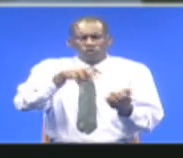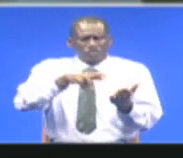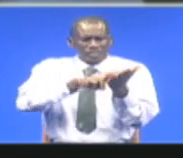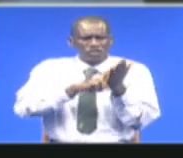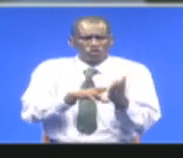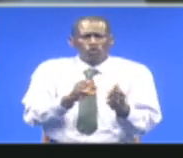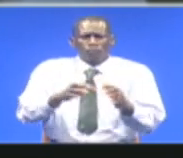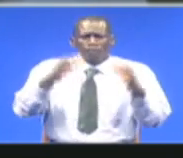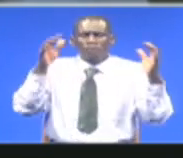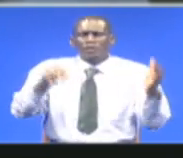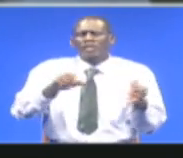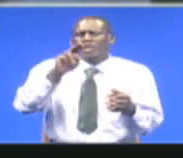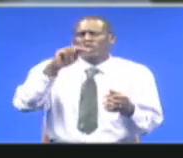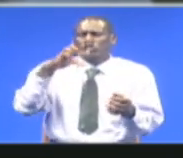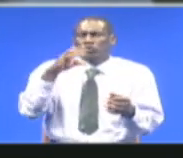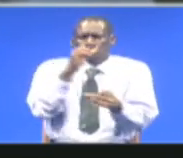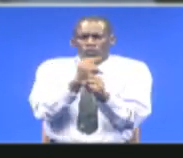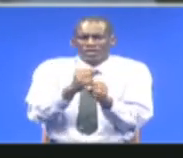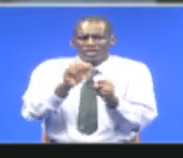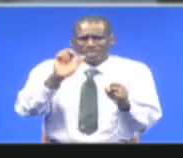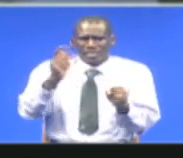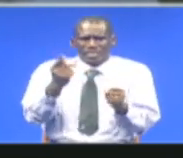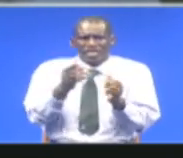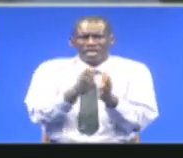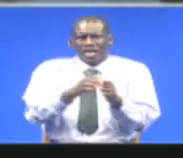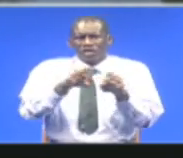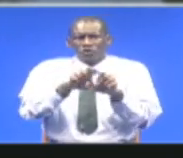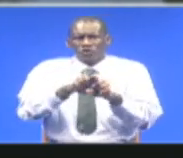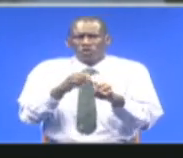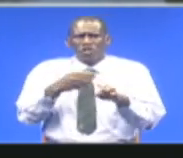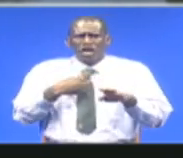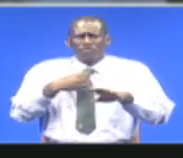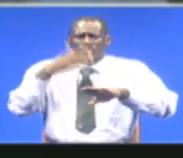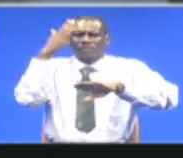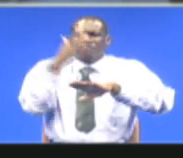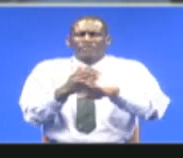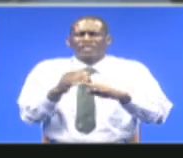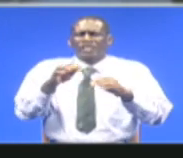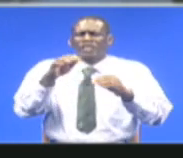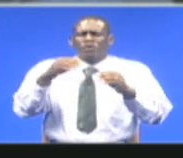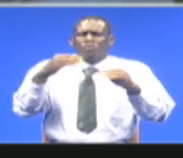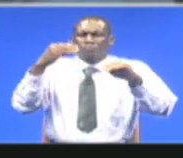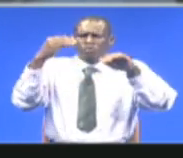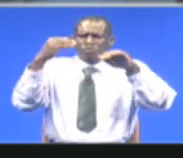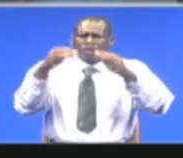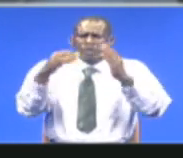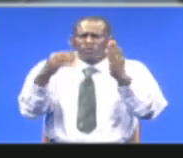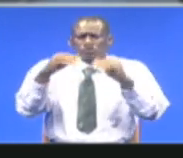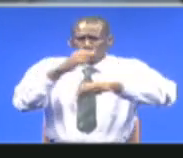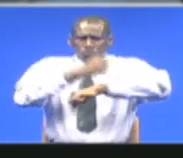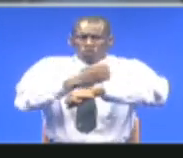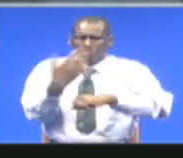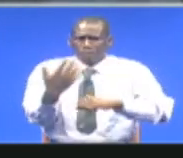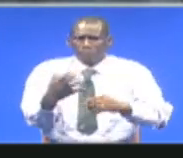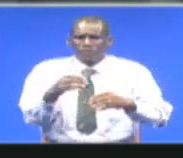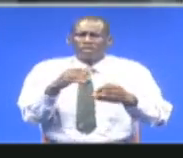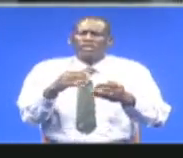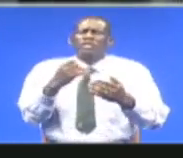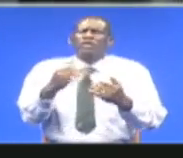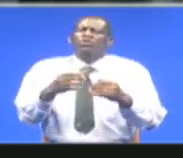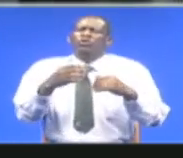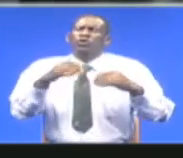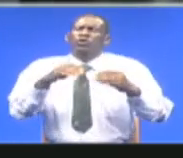NGOs operating in the country and allegations of having fake academic papers. The climax was on December 7th, when the Employment and Labor Relations Court